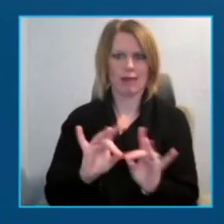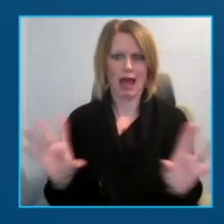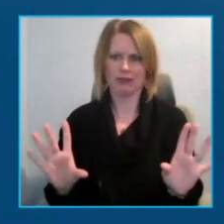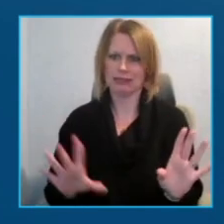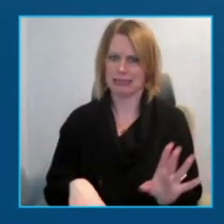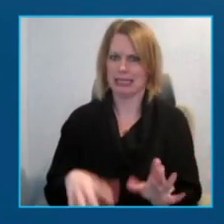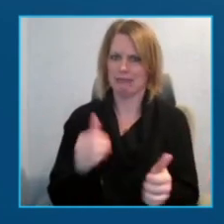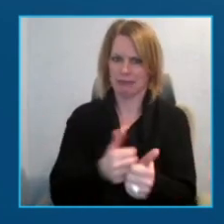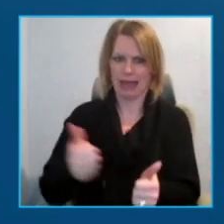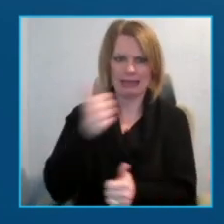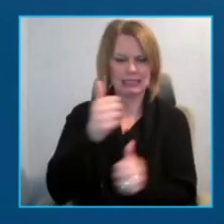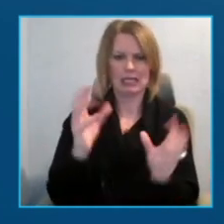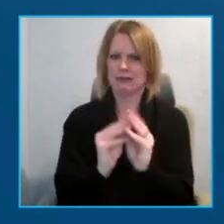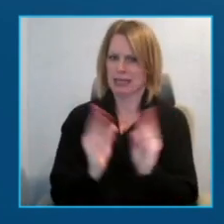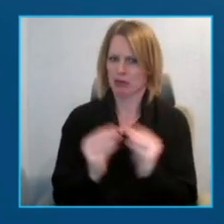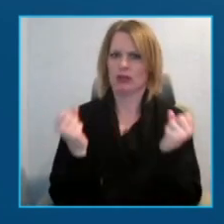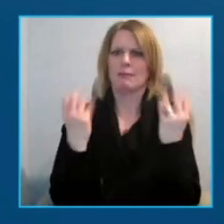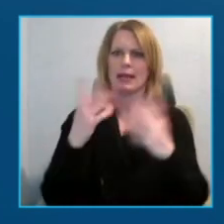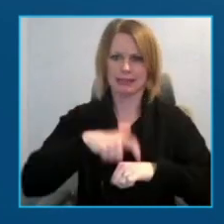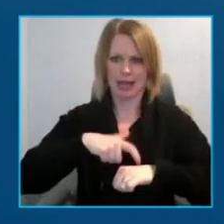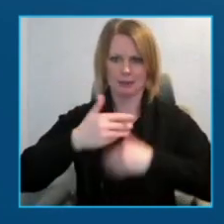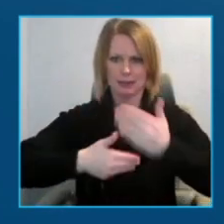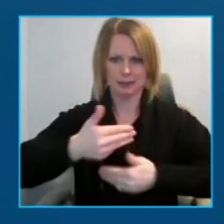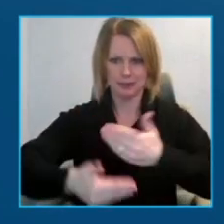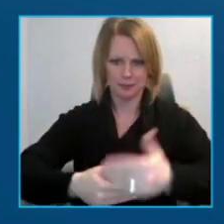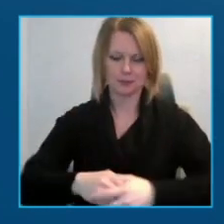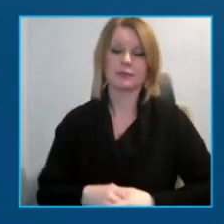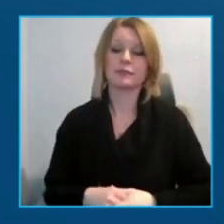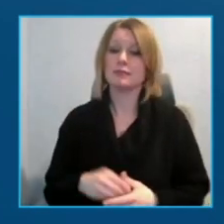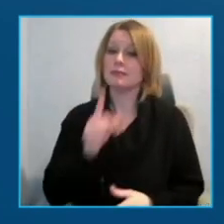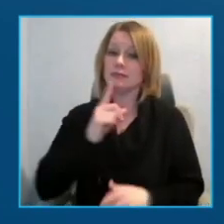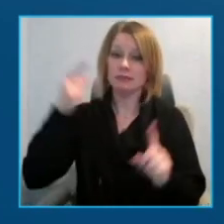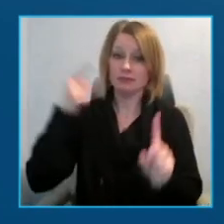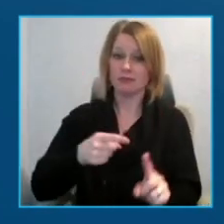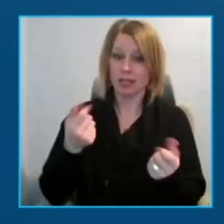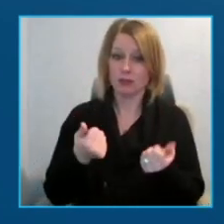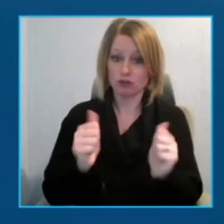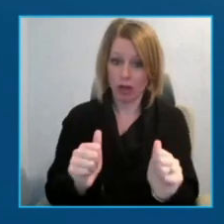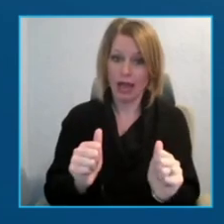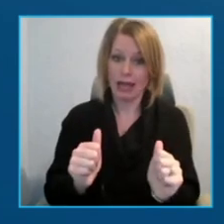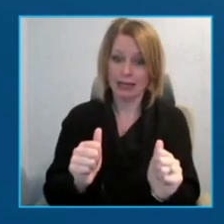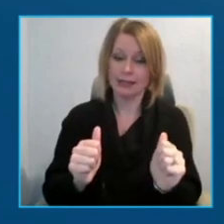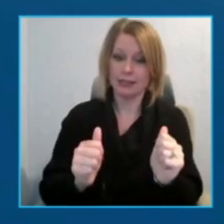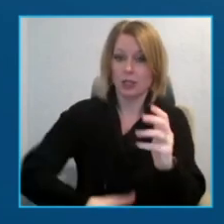many occasions. So what we've tried to do here is add an open